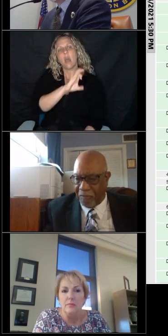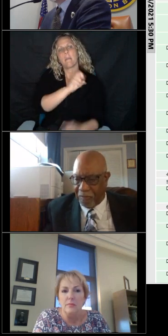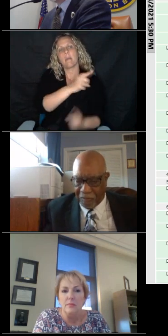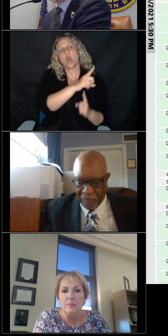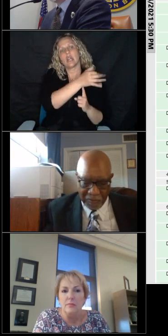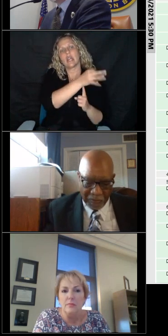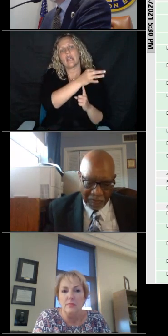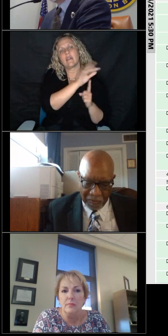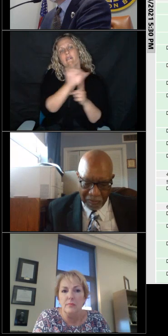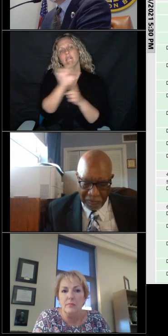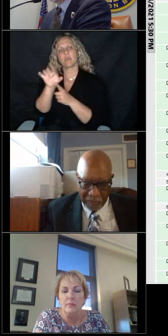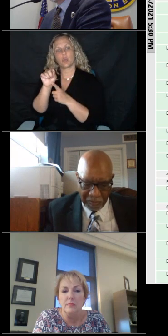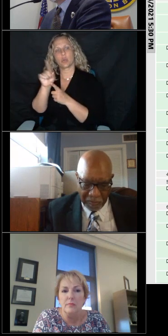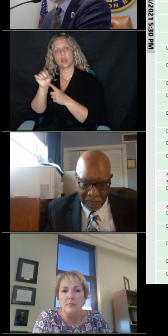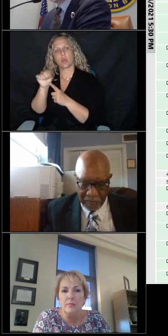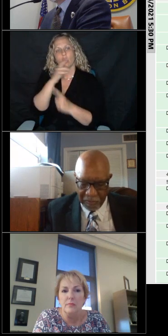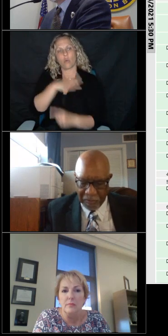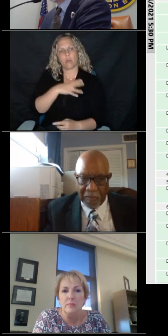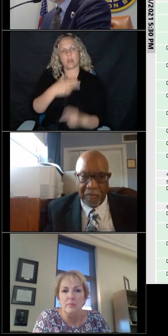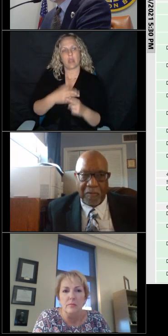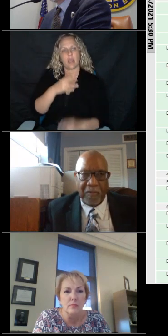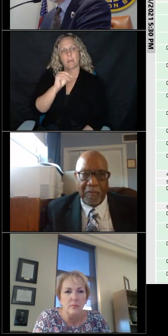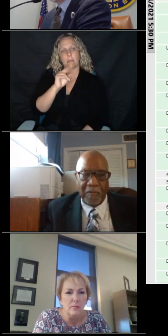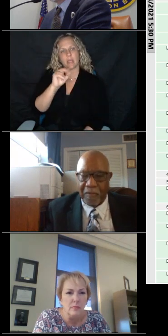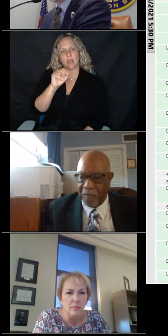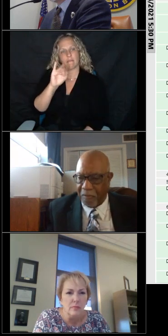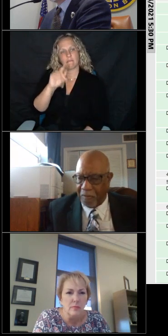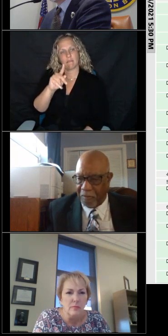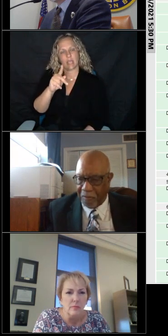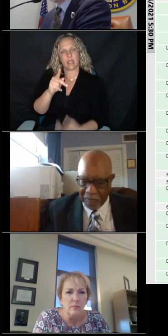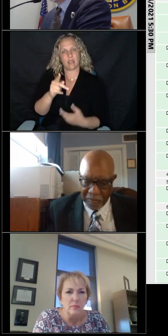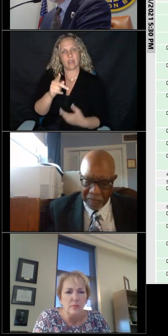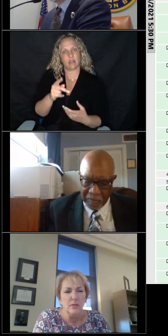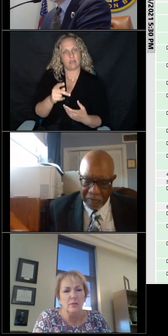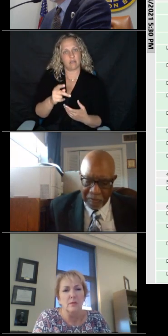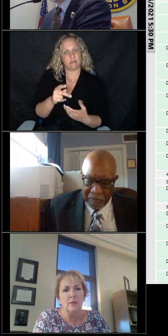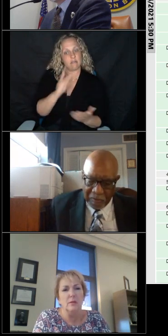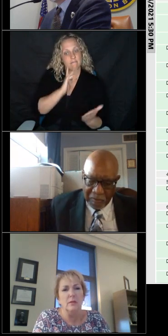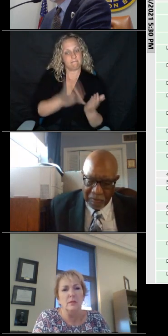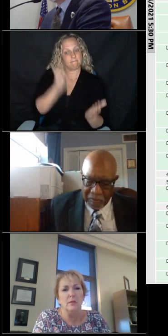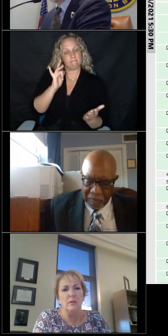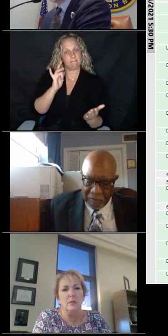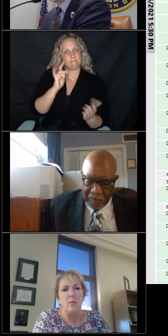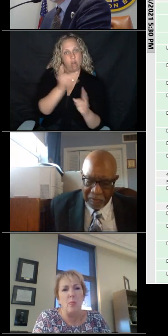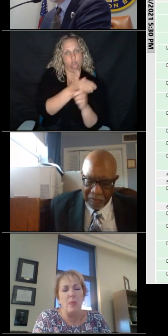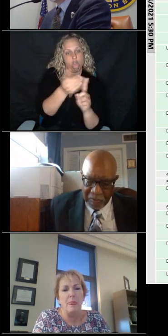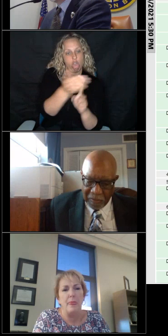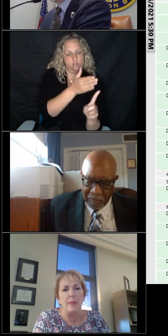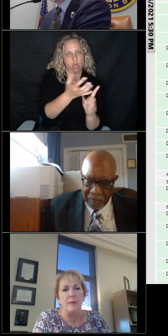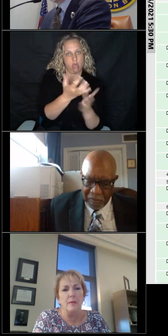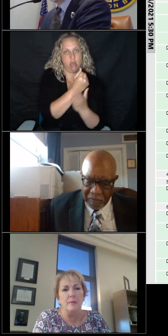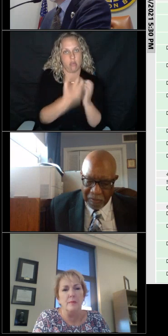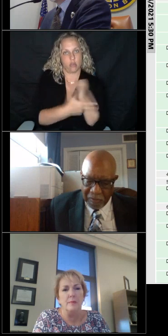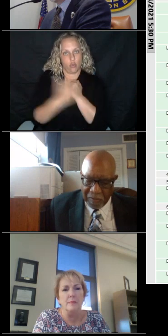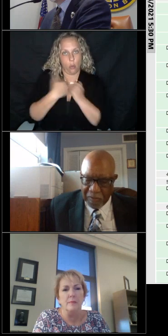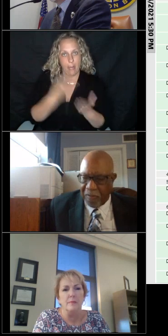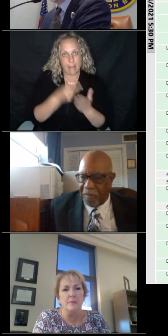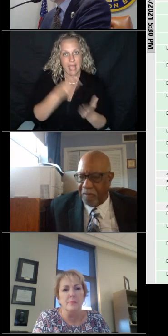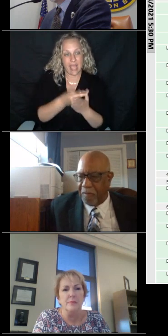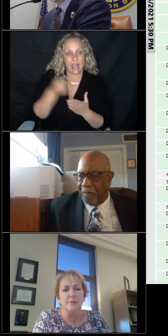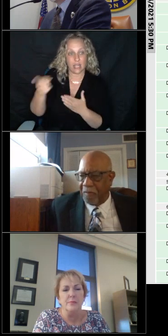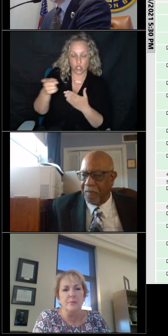2020, a woman named Bina Fink conned me out of a whole bunch of money. And I later discovered this woman is an